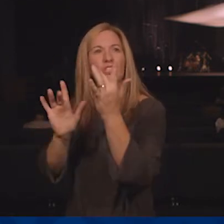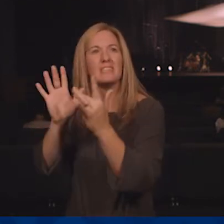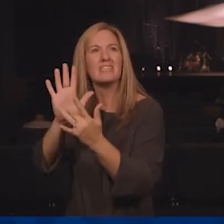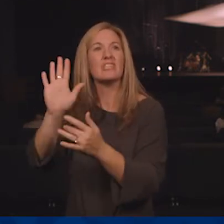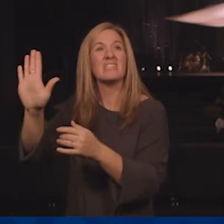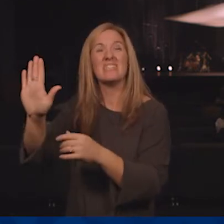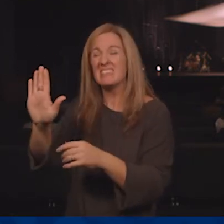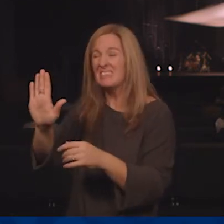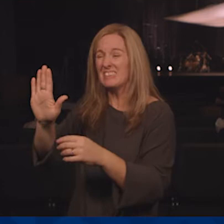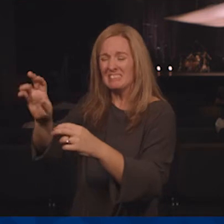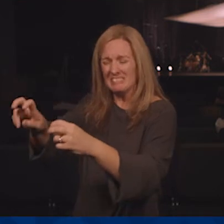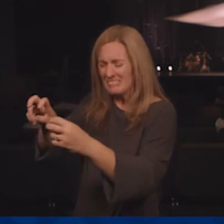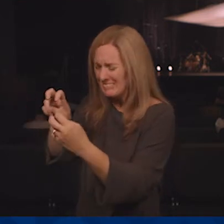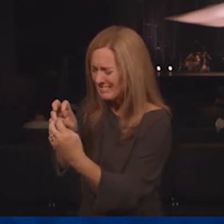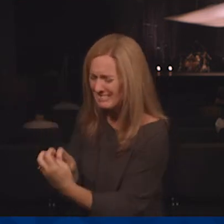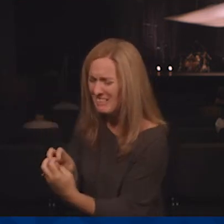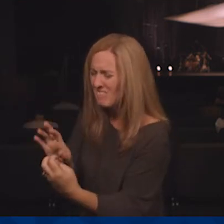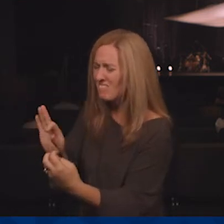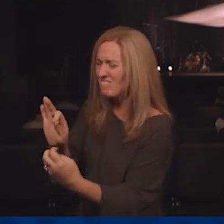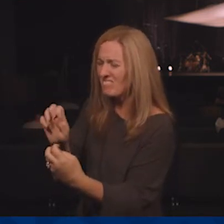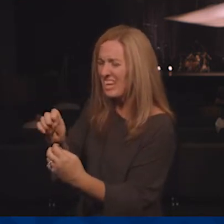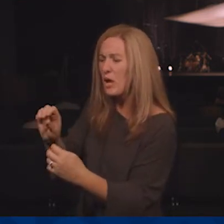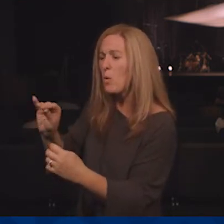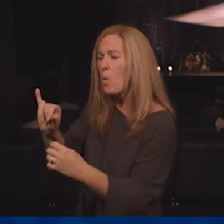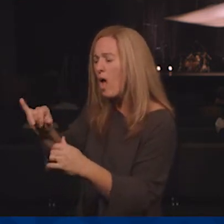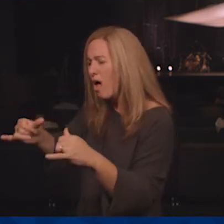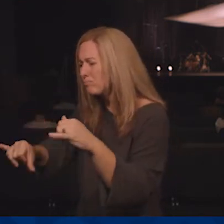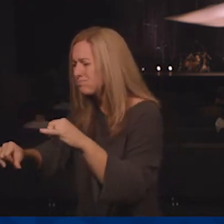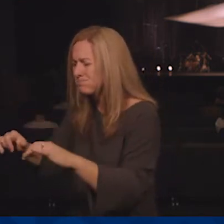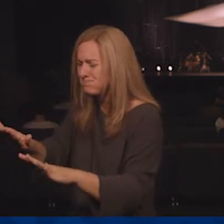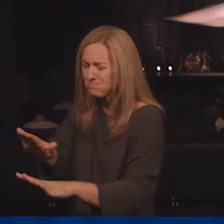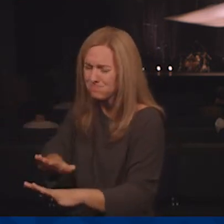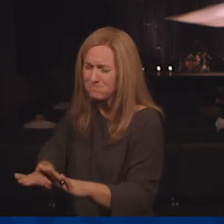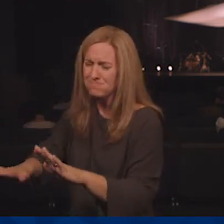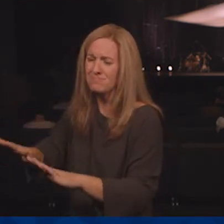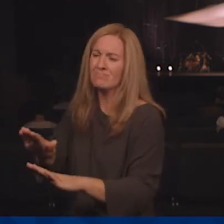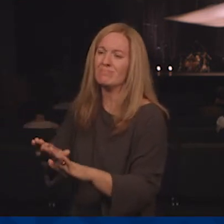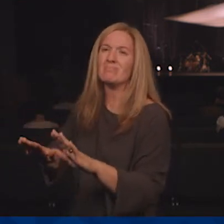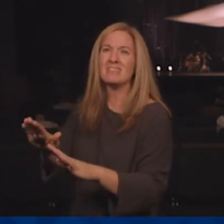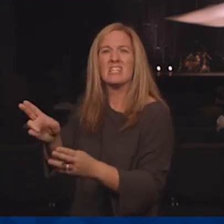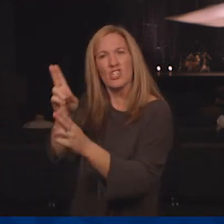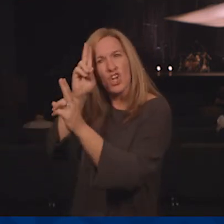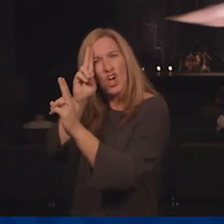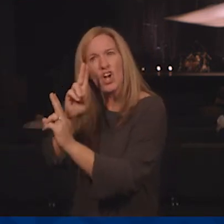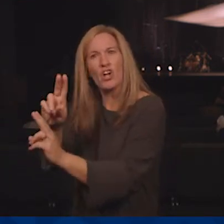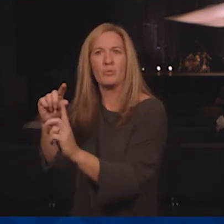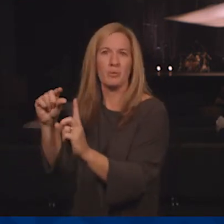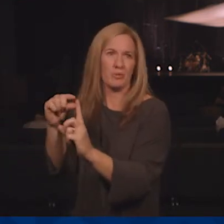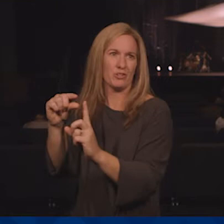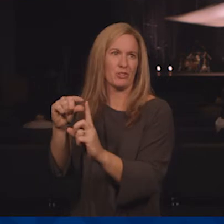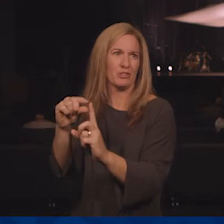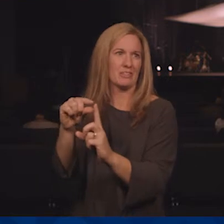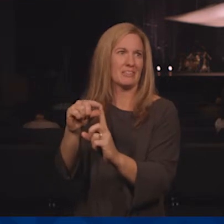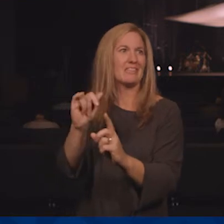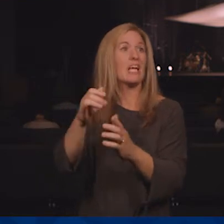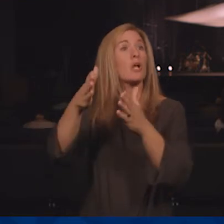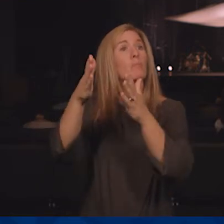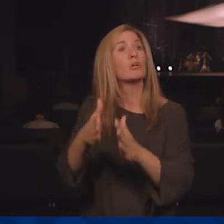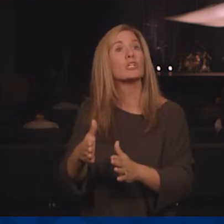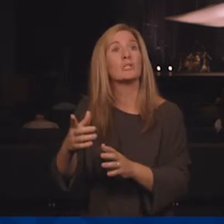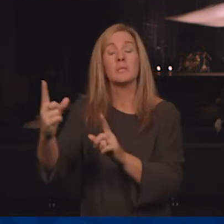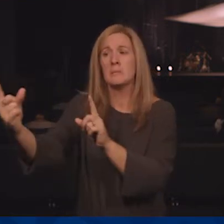She anoints his feet with oil. It's an honoring word. It's like bringing somebody into your space and treating them like a